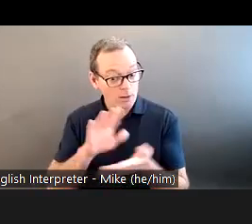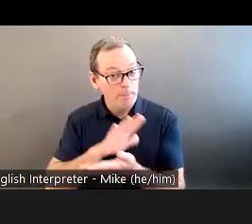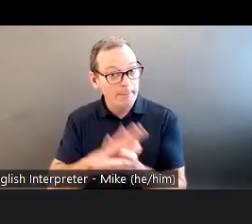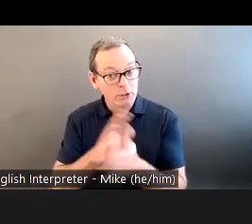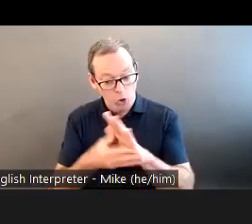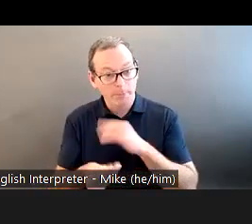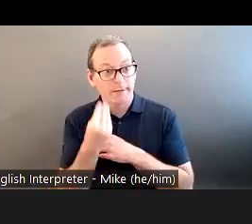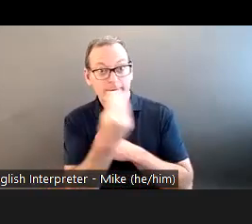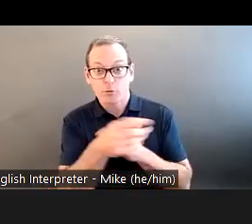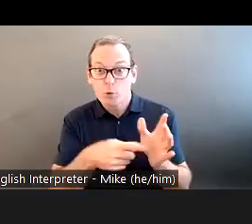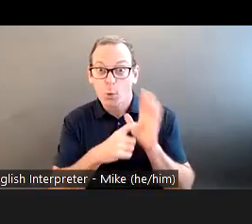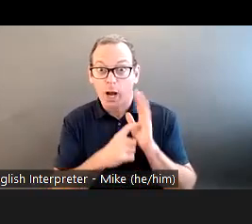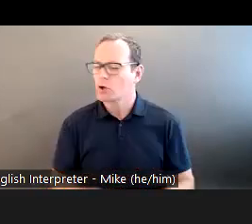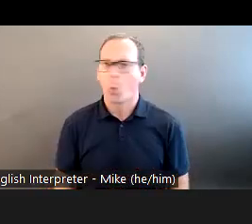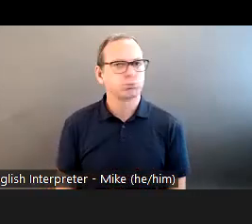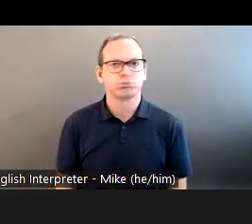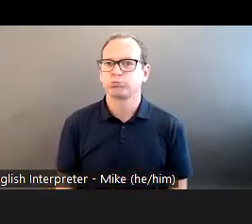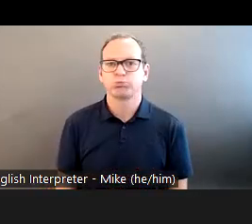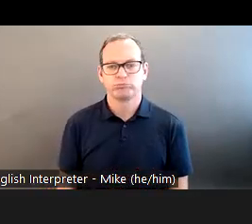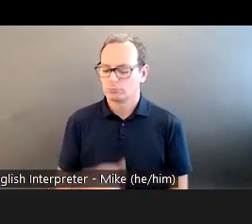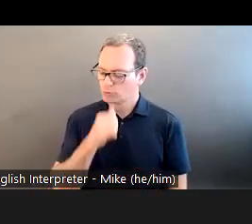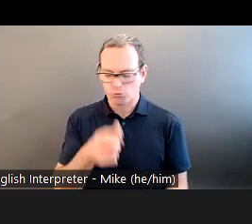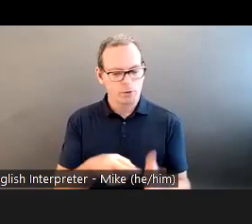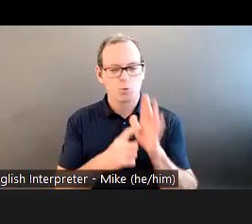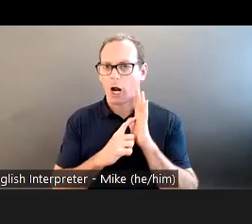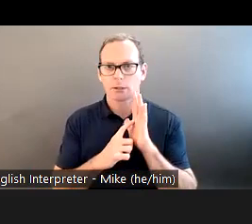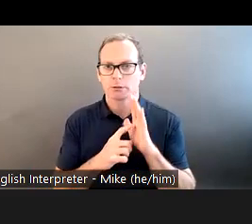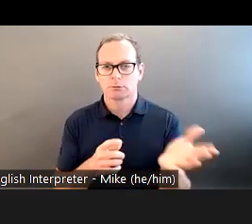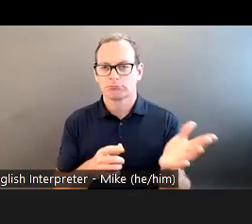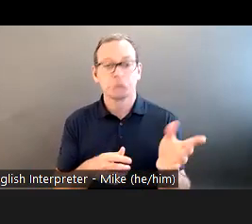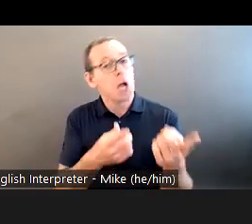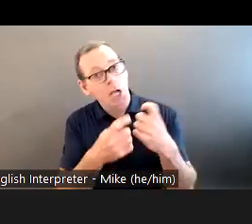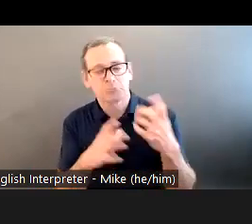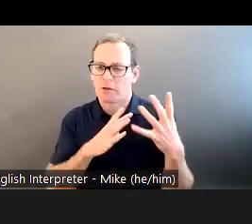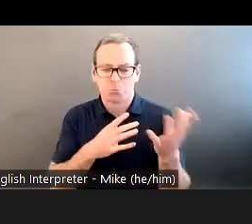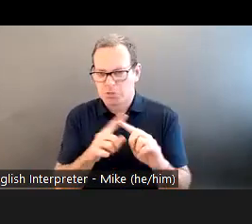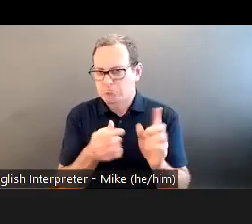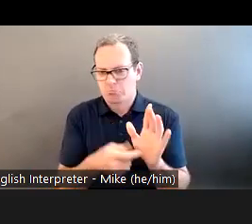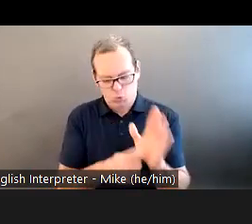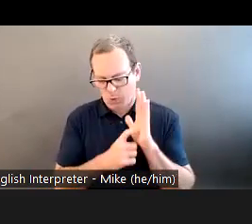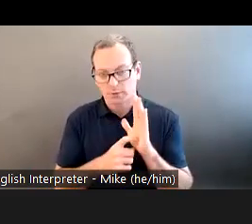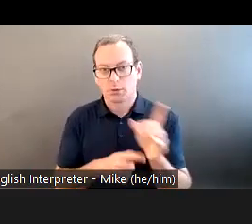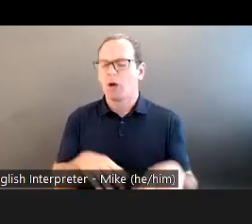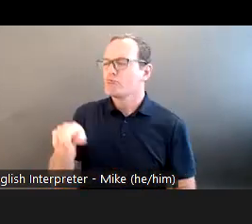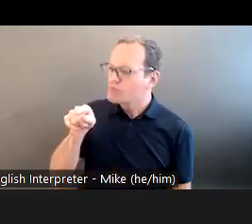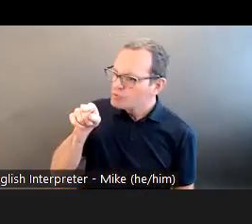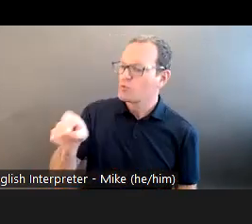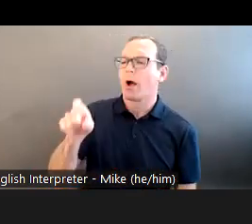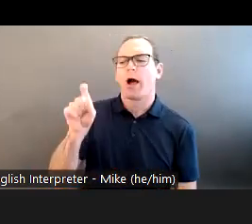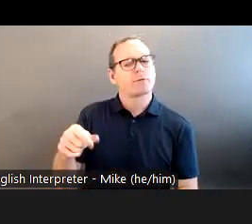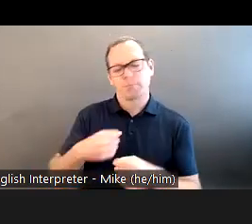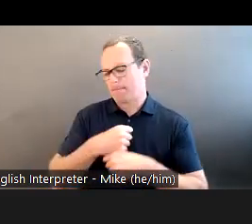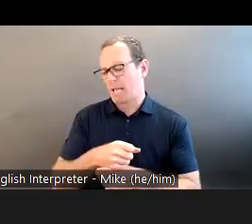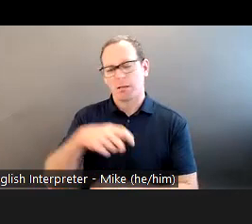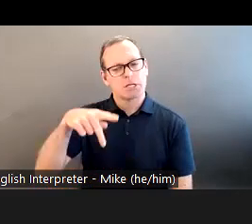no, right? No one can require you to give a copy of this document or require you to make the document. That's very important as well. We